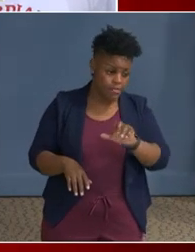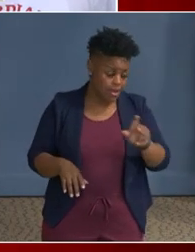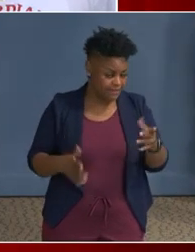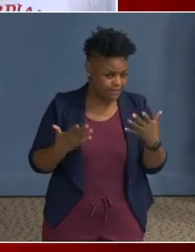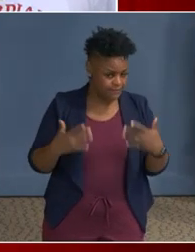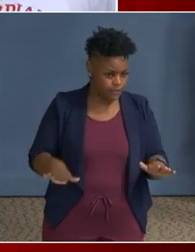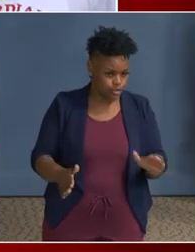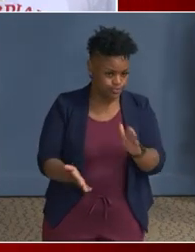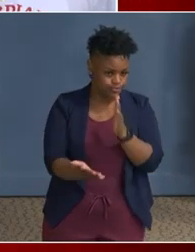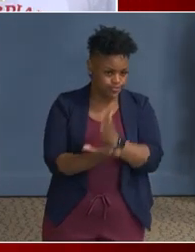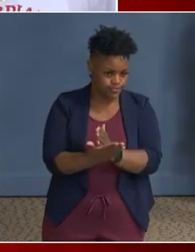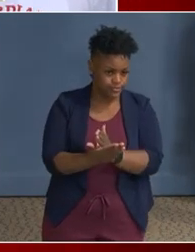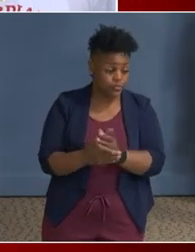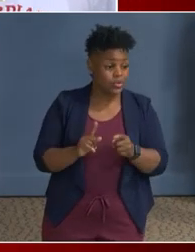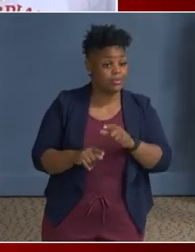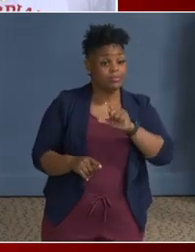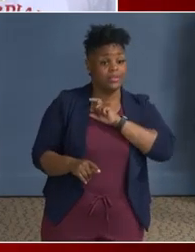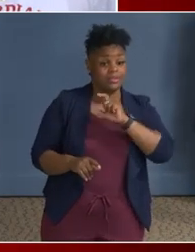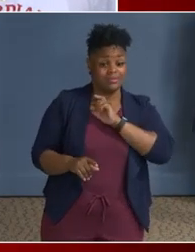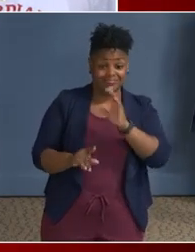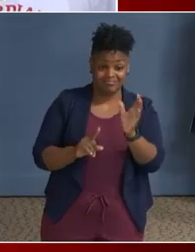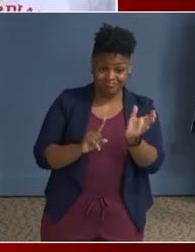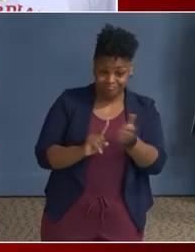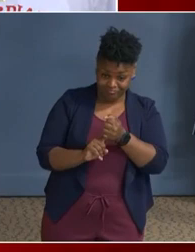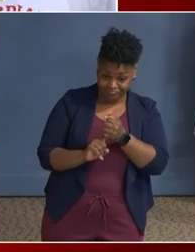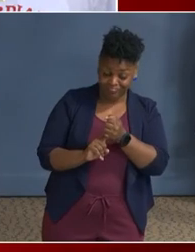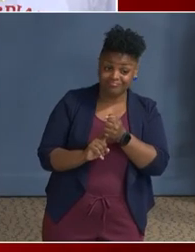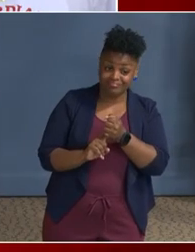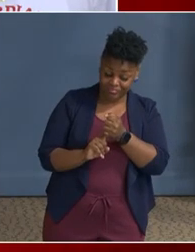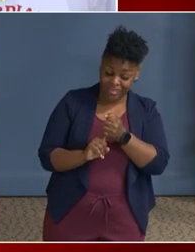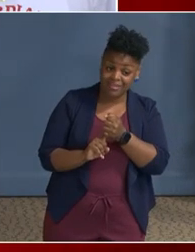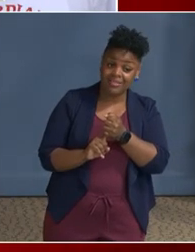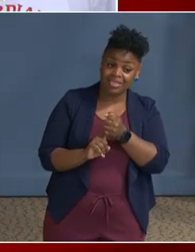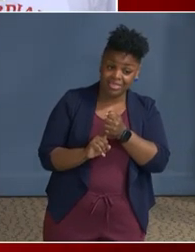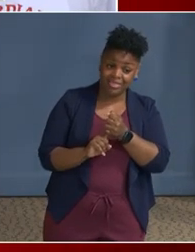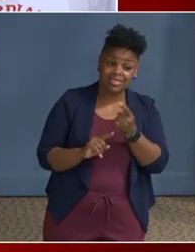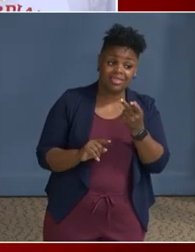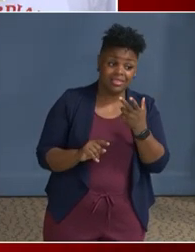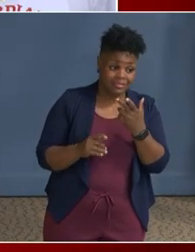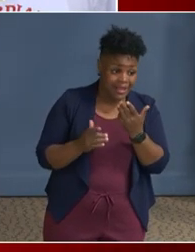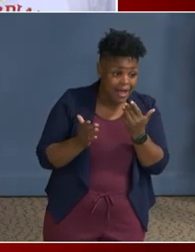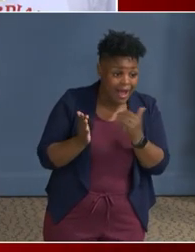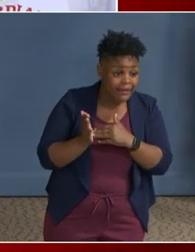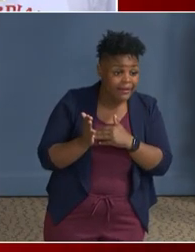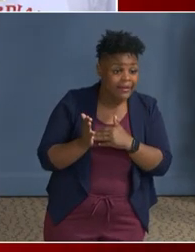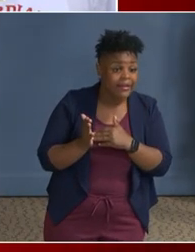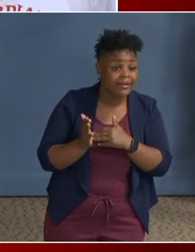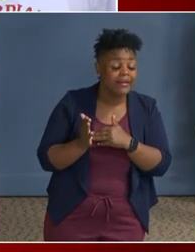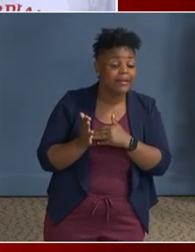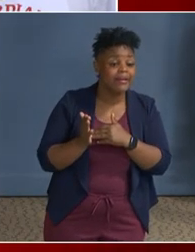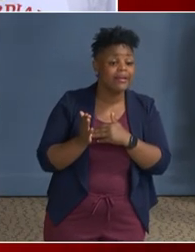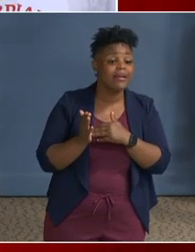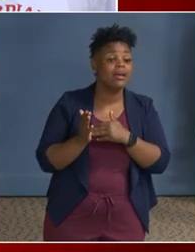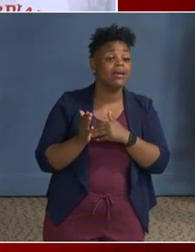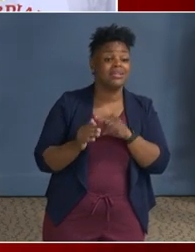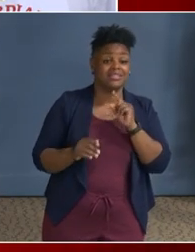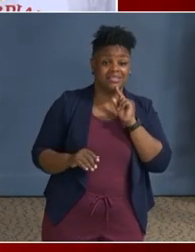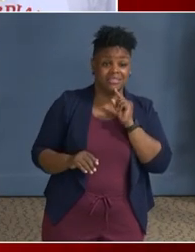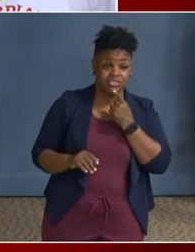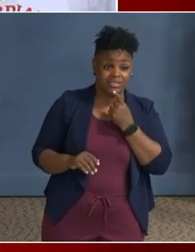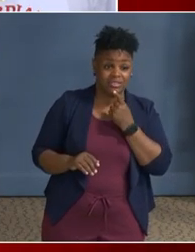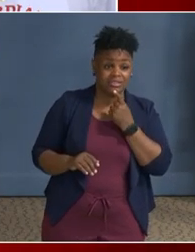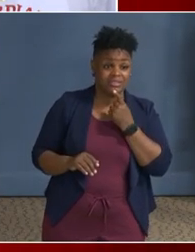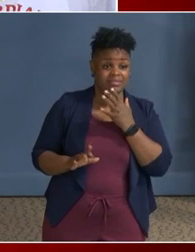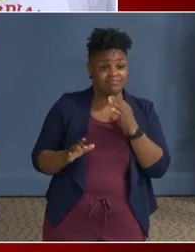police located him down here, they attempted to make an arrest again. He ended up very seriously biting one of our police officers.